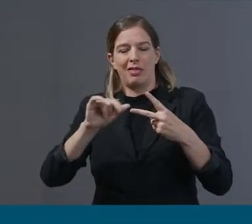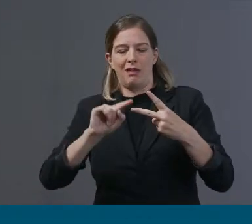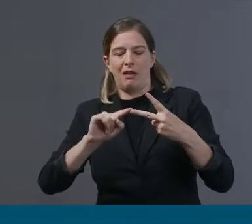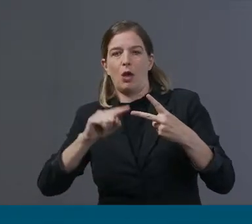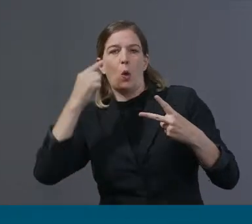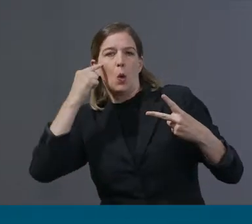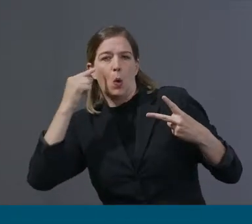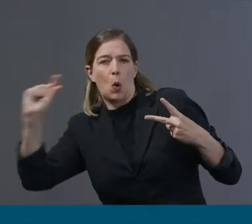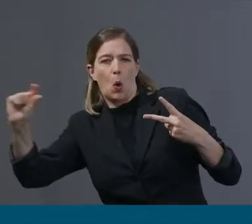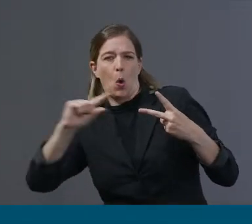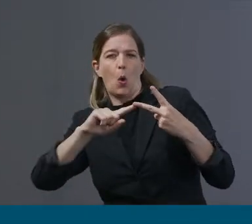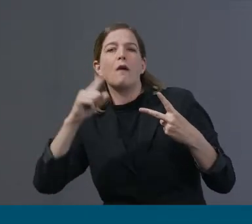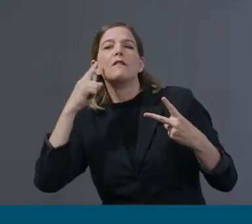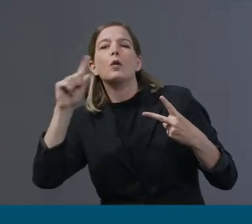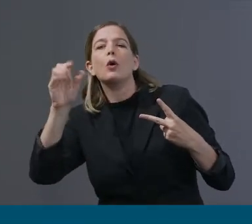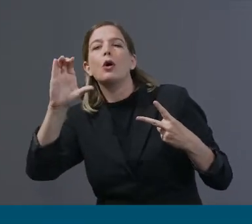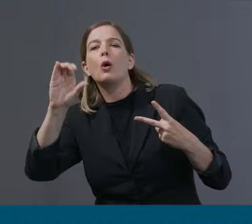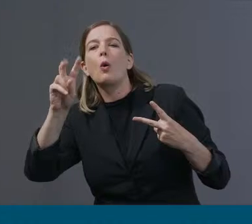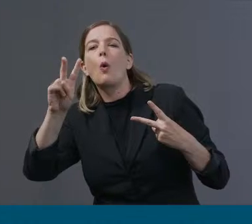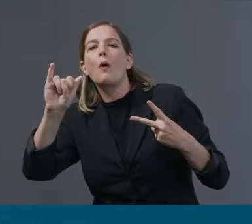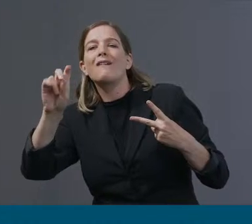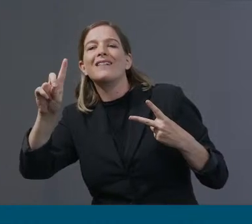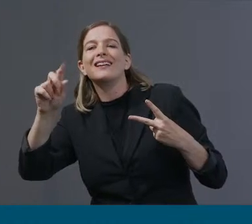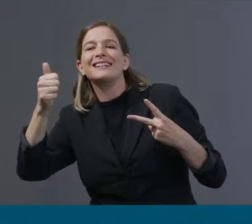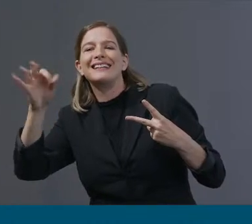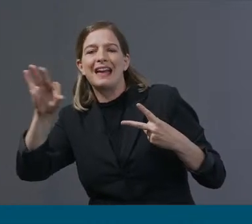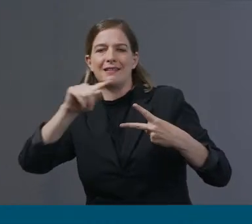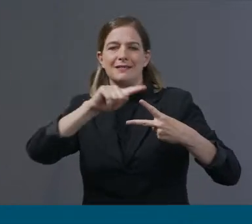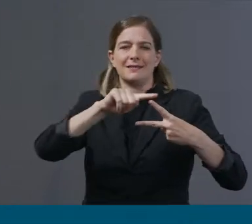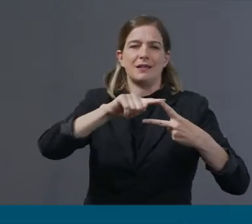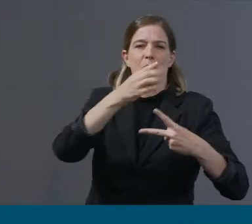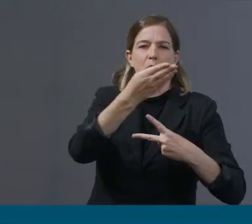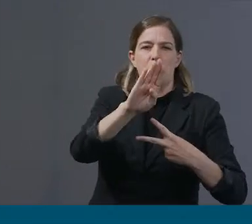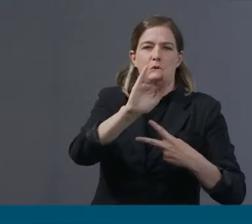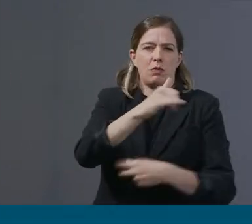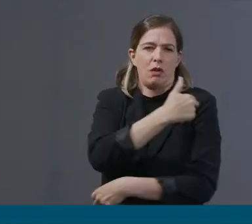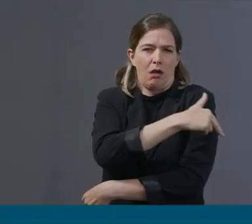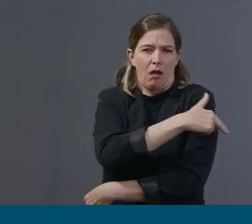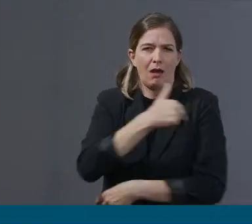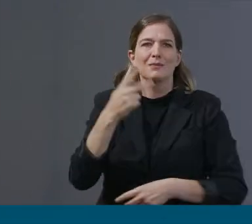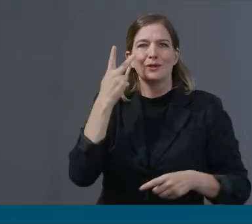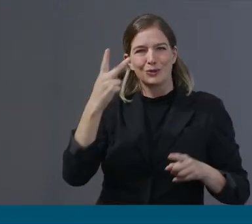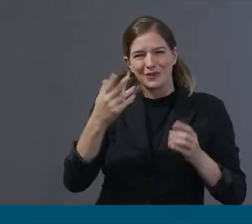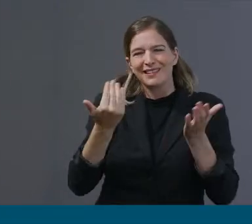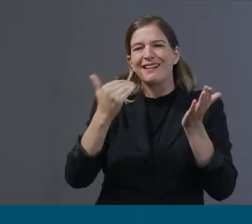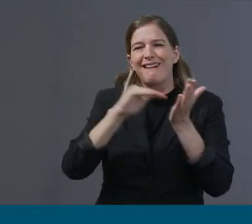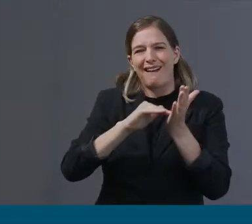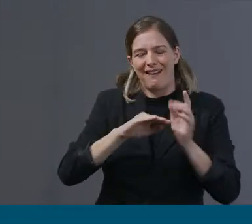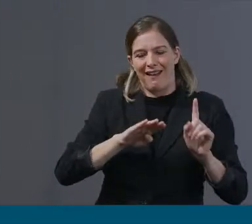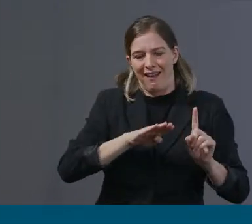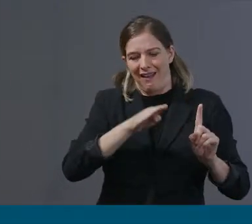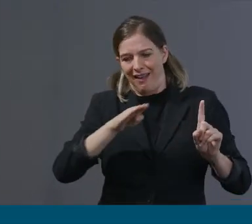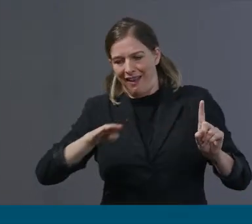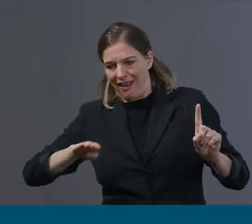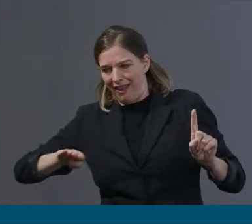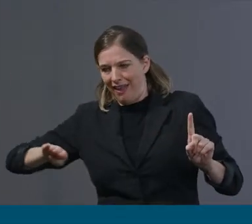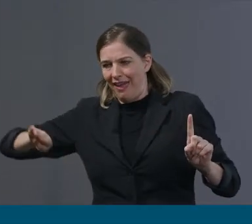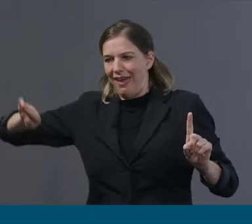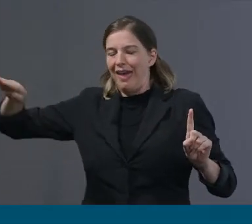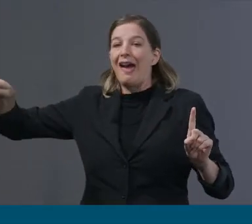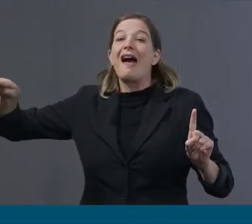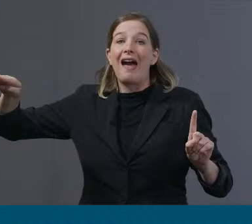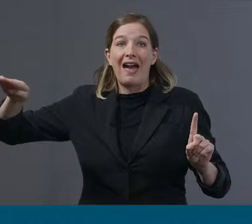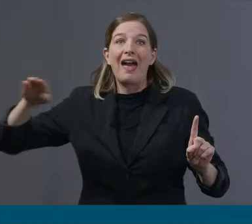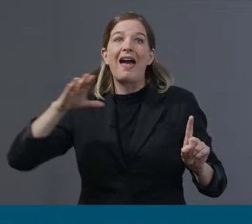patients. You can see this over the course of time since May 15th. Same with ICU beds for